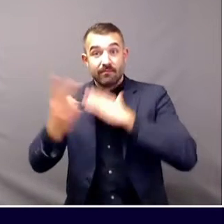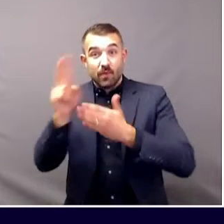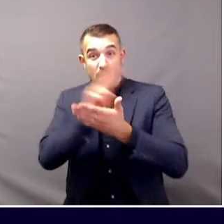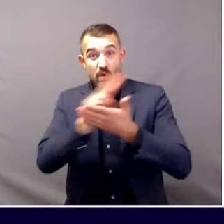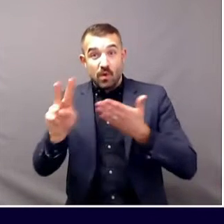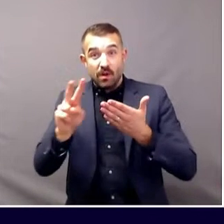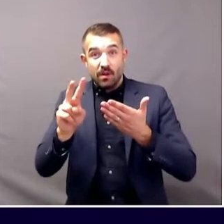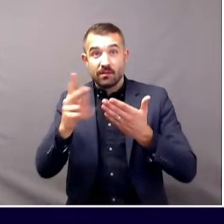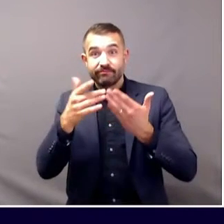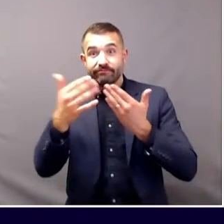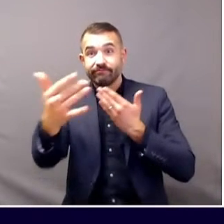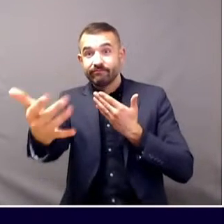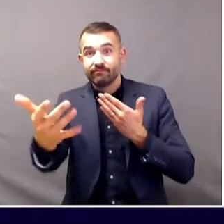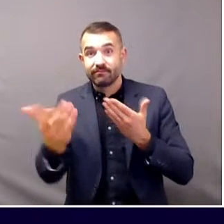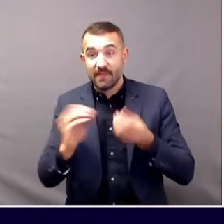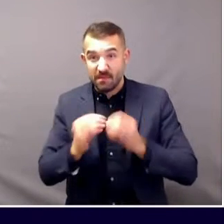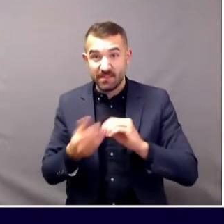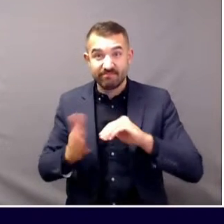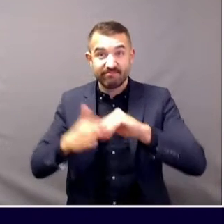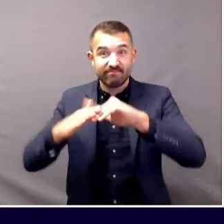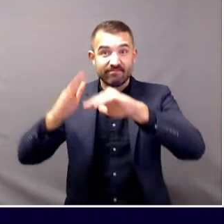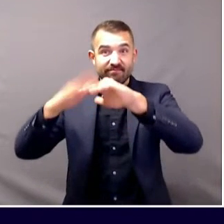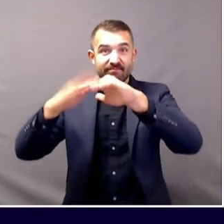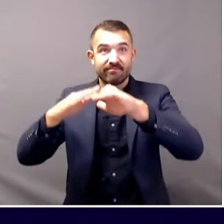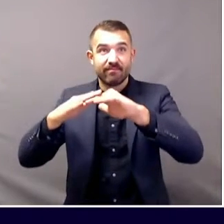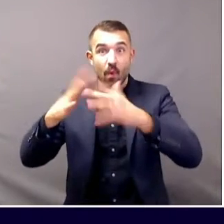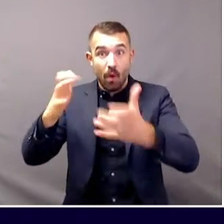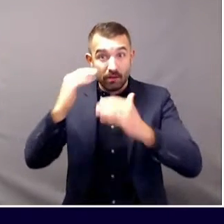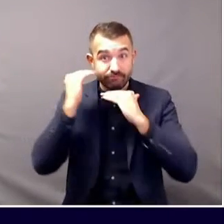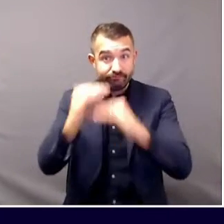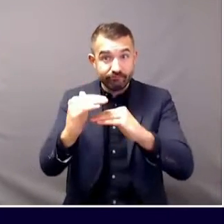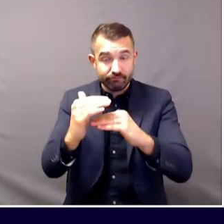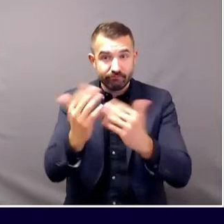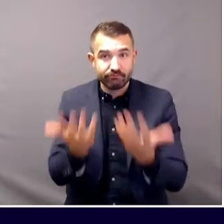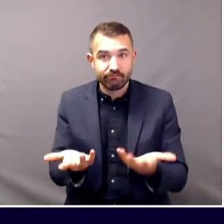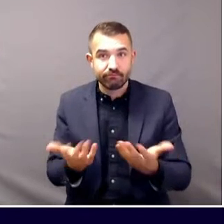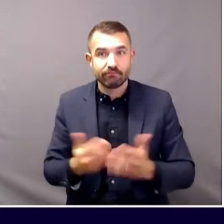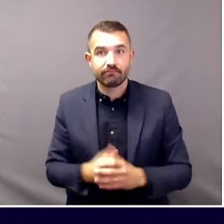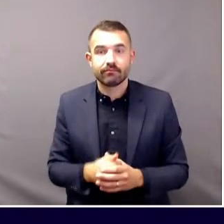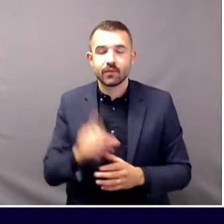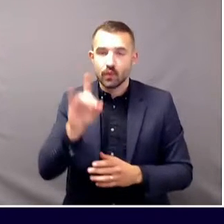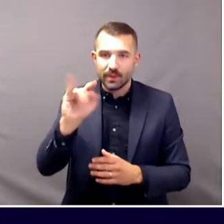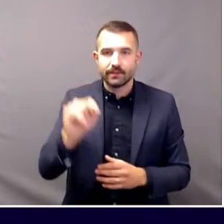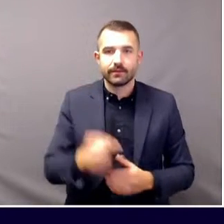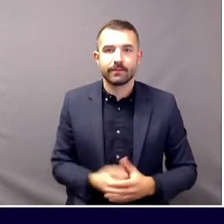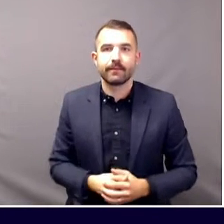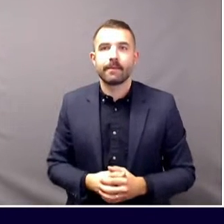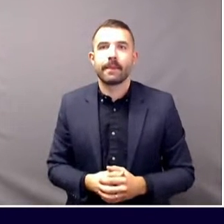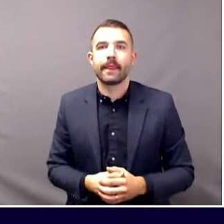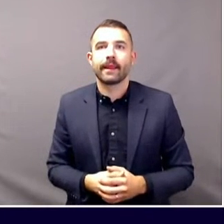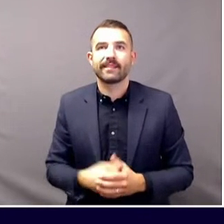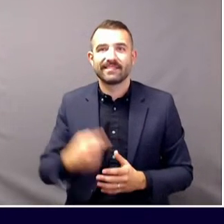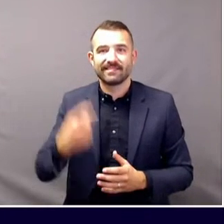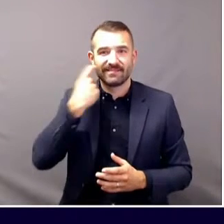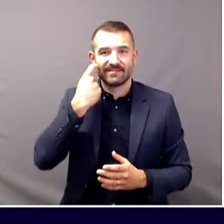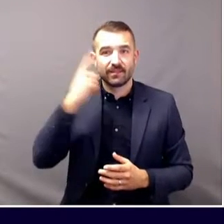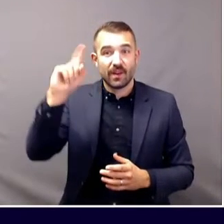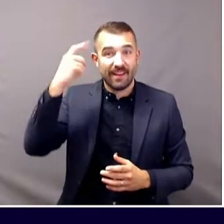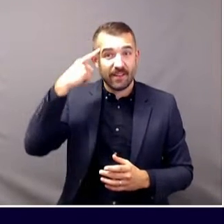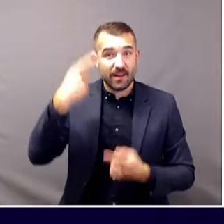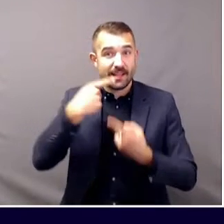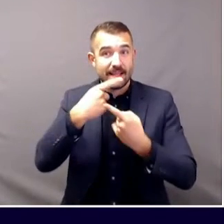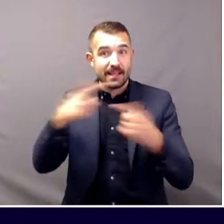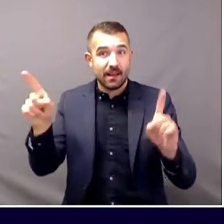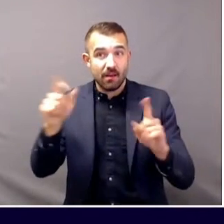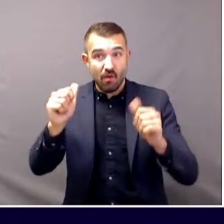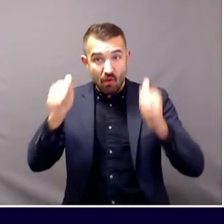any indications that that is happening at all? I mean, I know that the new mask mandate, that's new, but I mean, are you seeing anything that's sort of